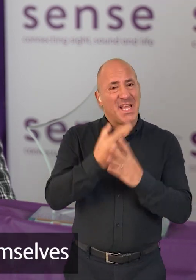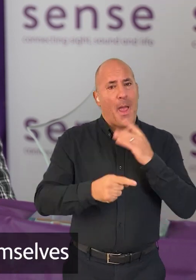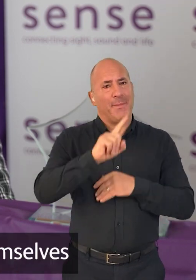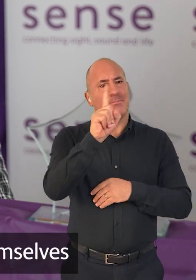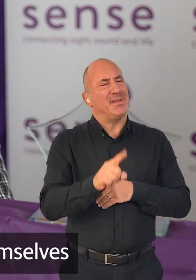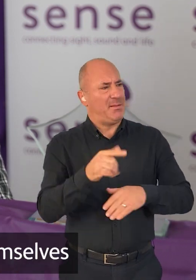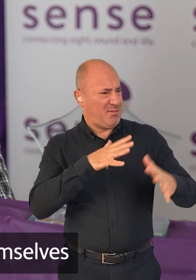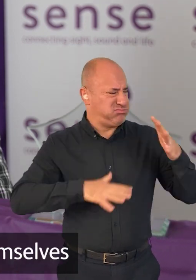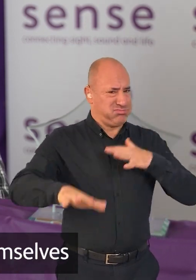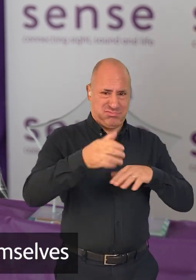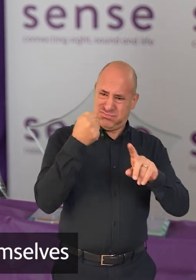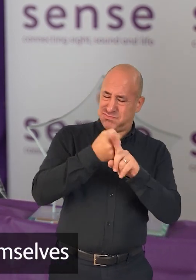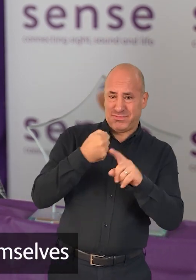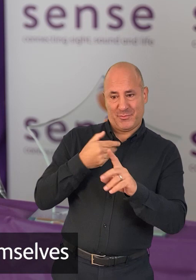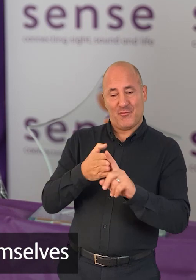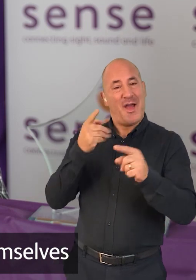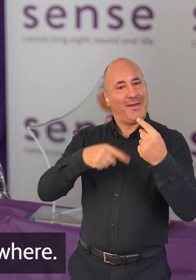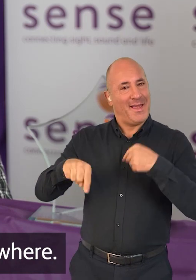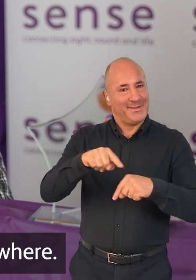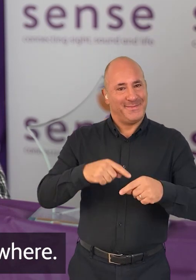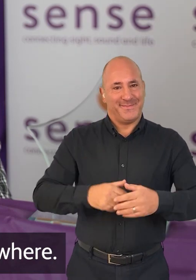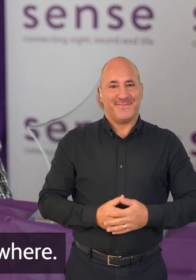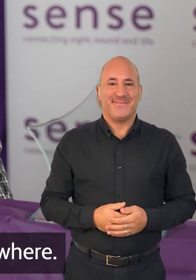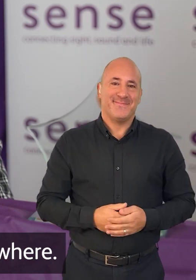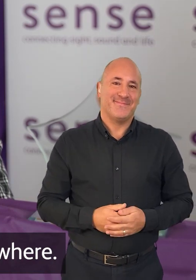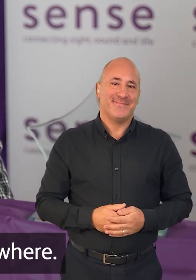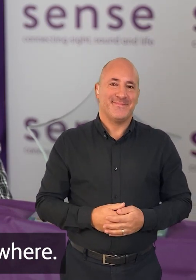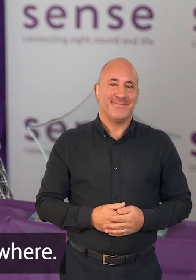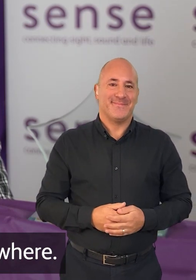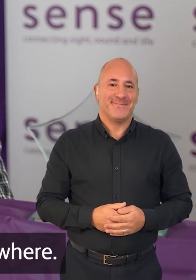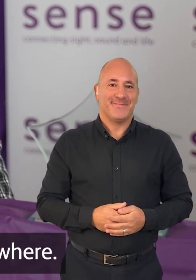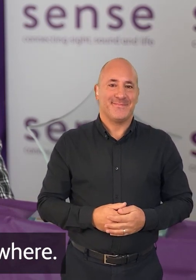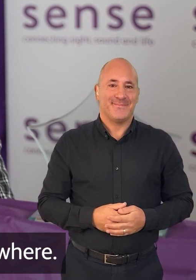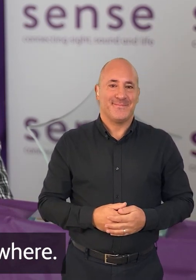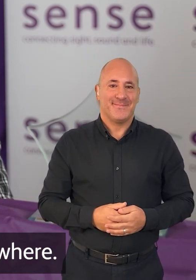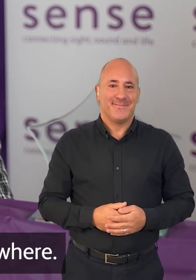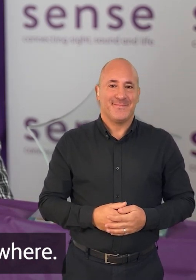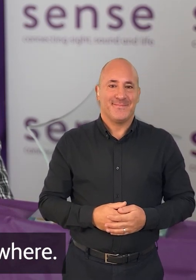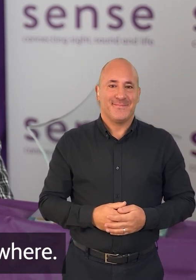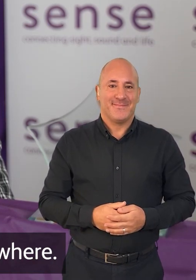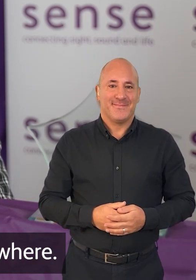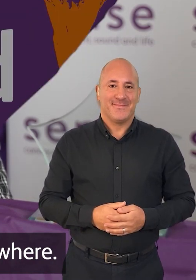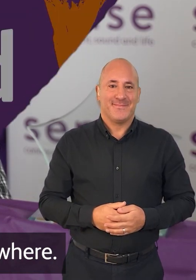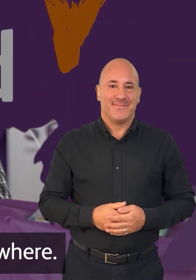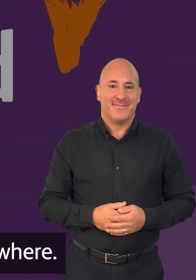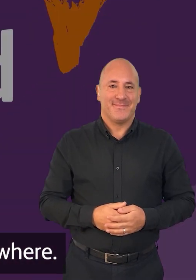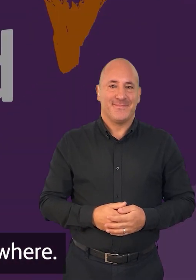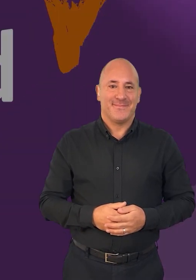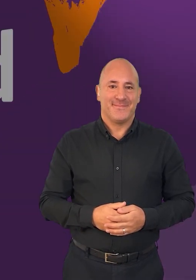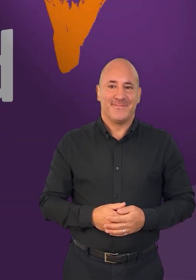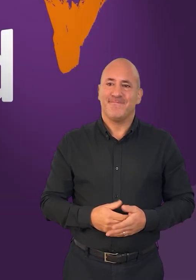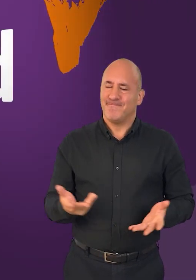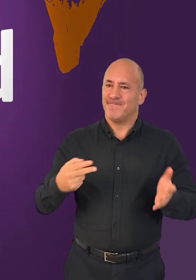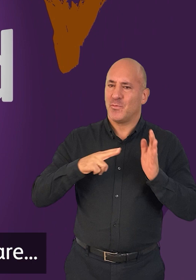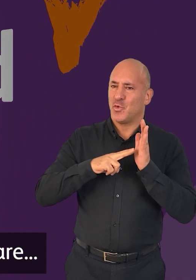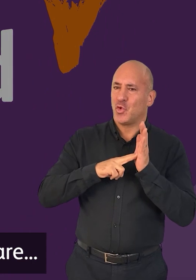a household name for themselves and advocating for disabled people everywhere.